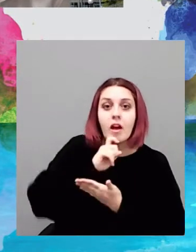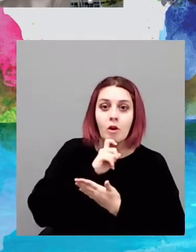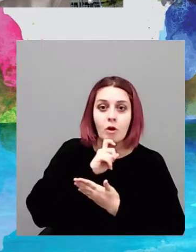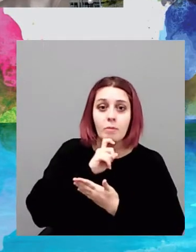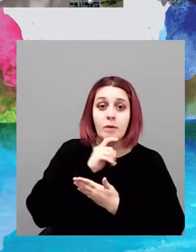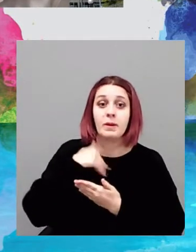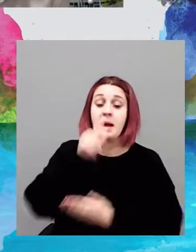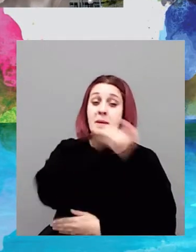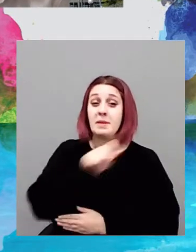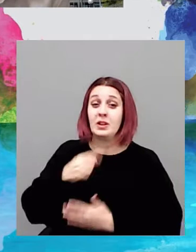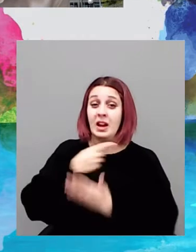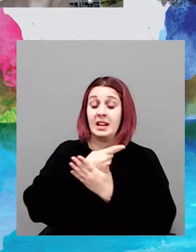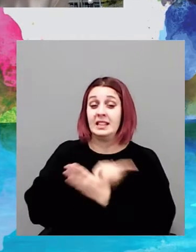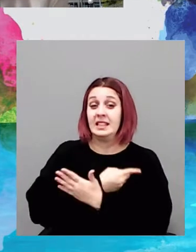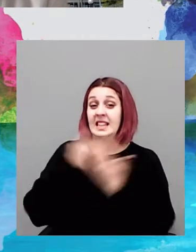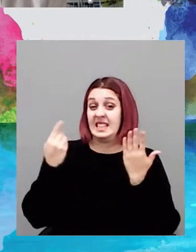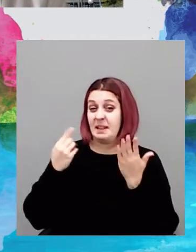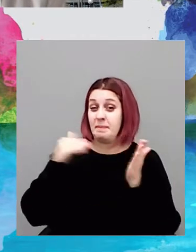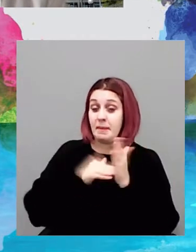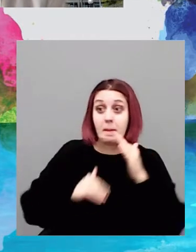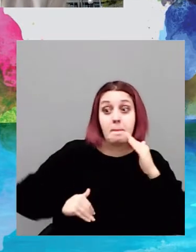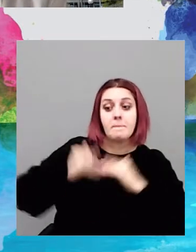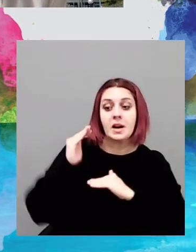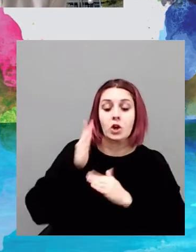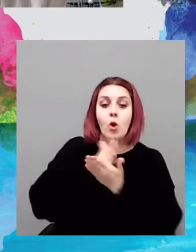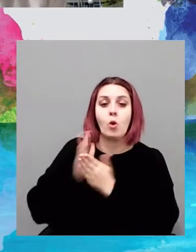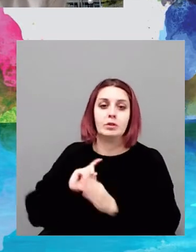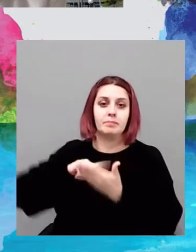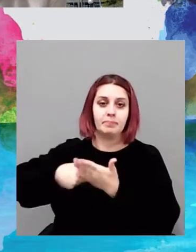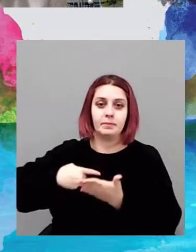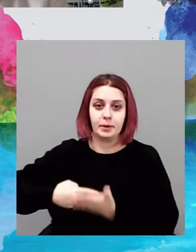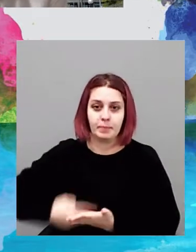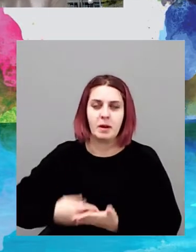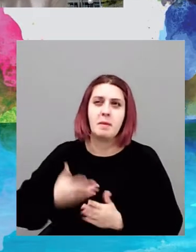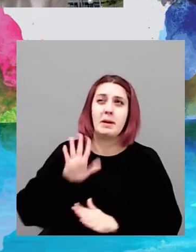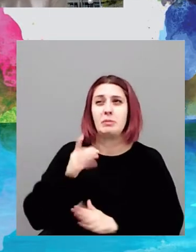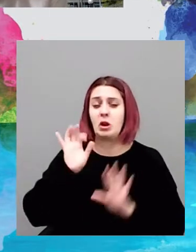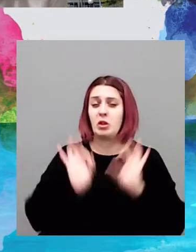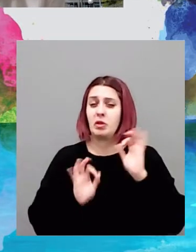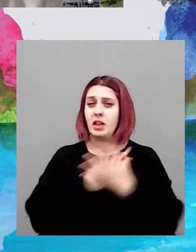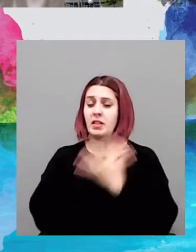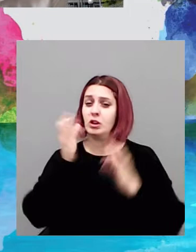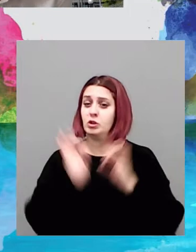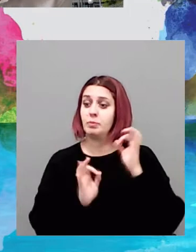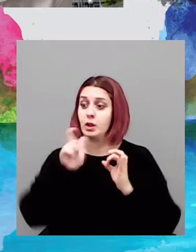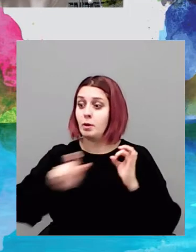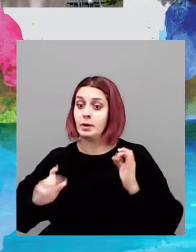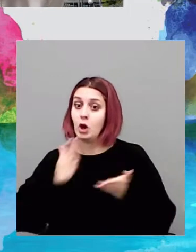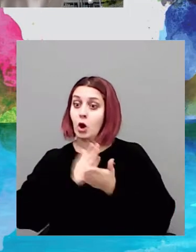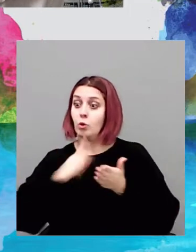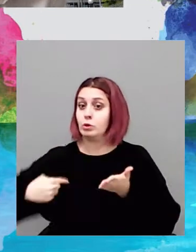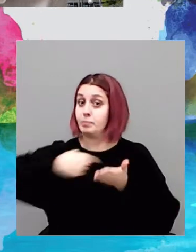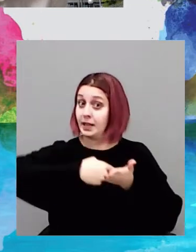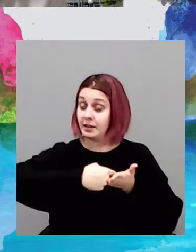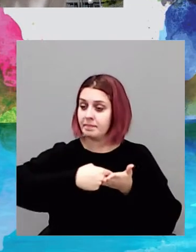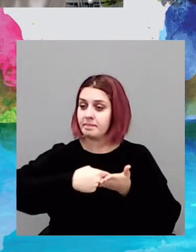more than 16,000 people have signed up for the courses. Approximately 18%